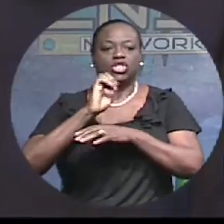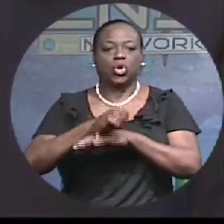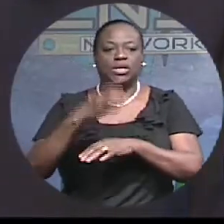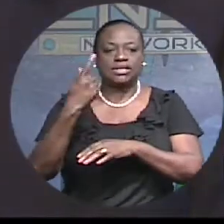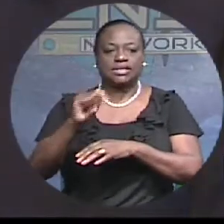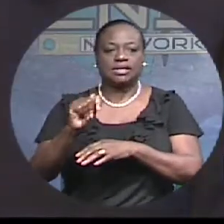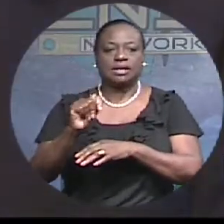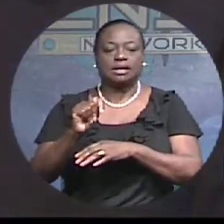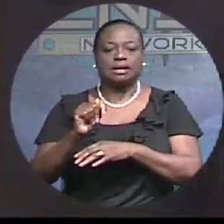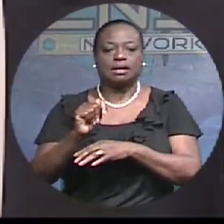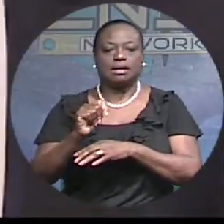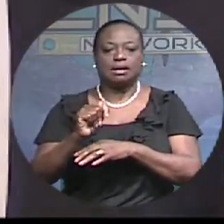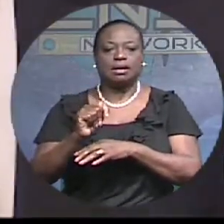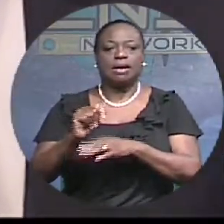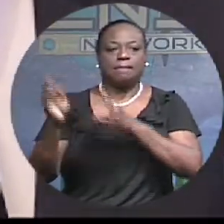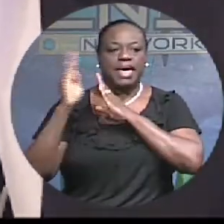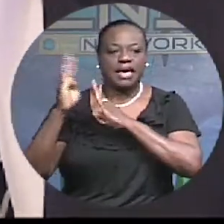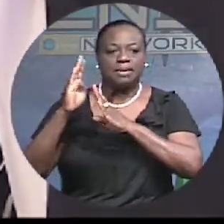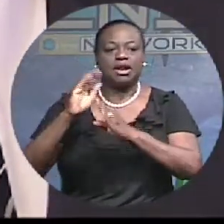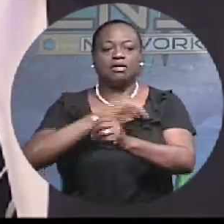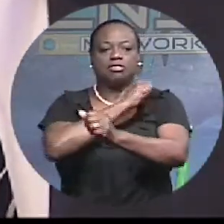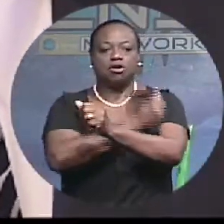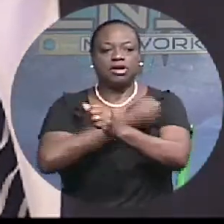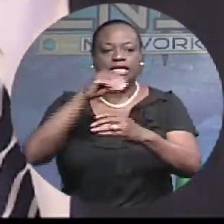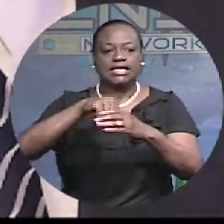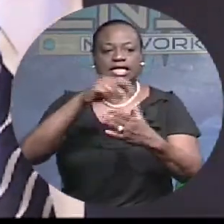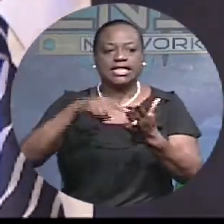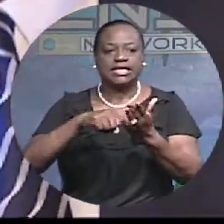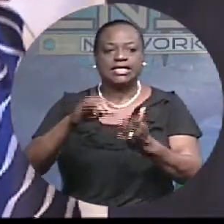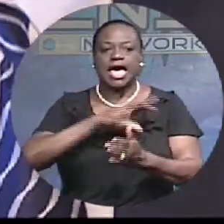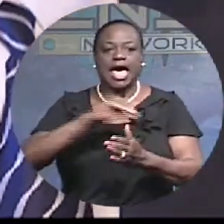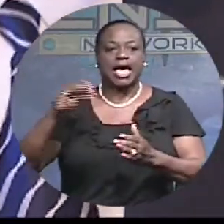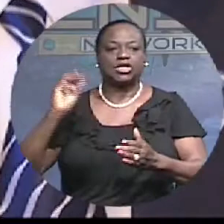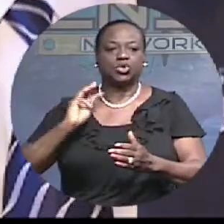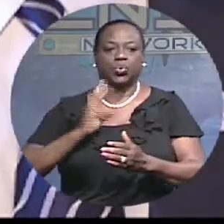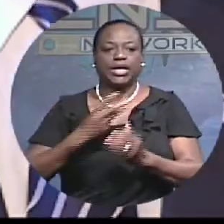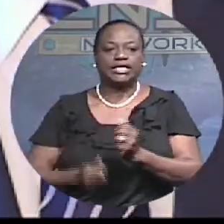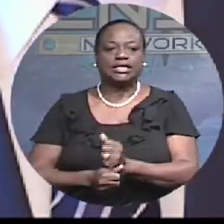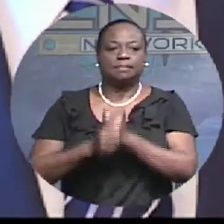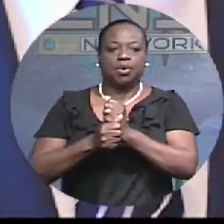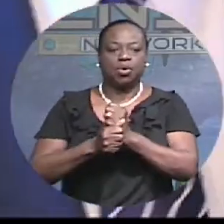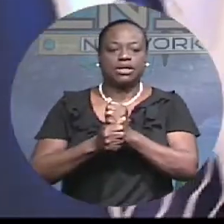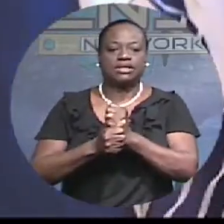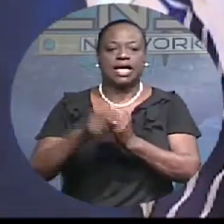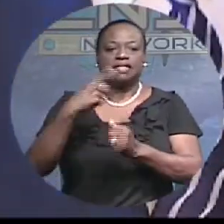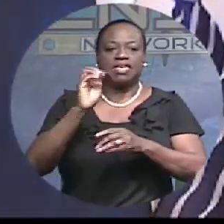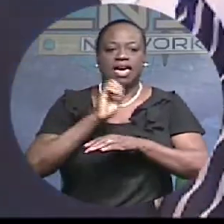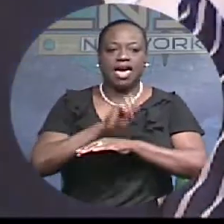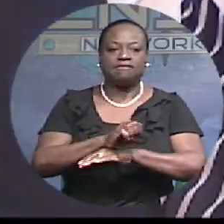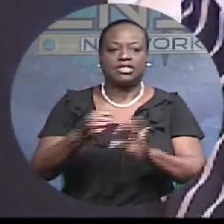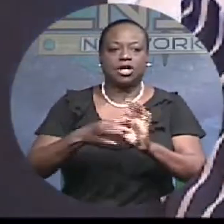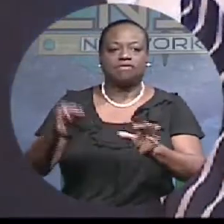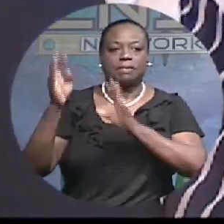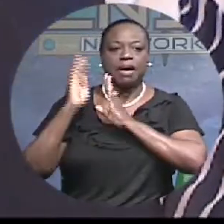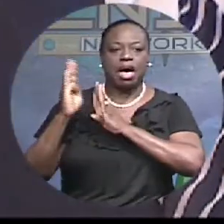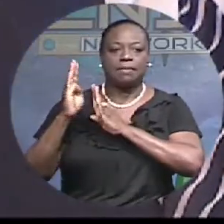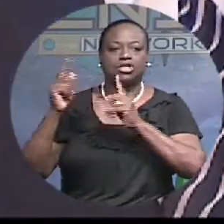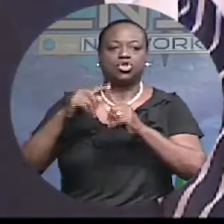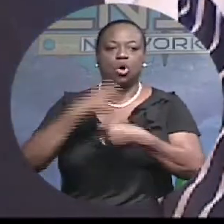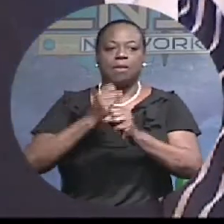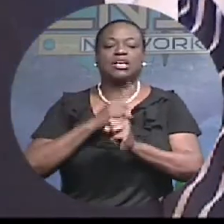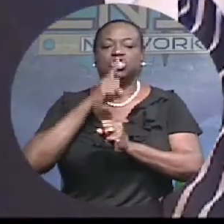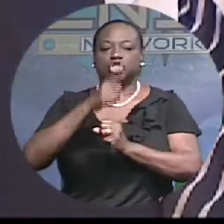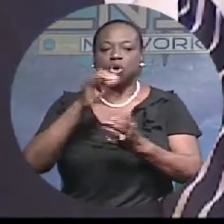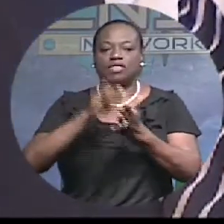Bahamian authorities on this matter, and we also support the efforts of Bahamas to ensure